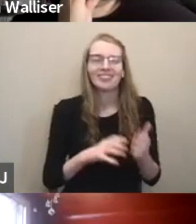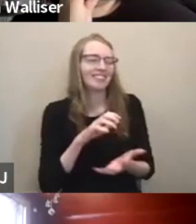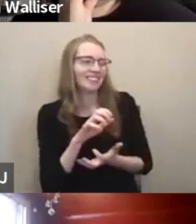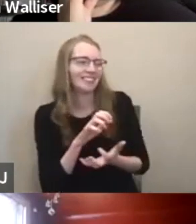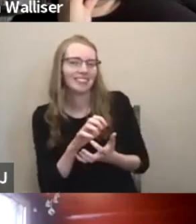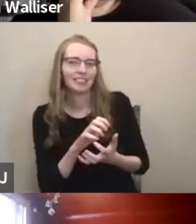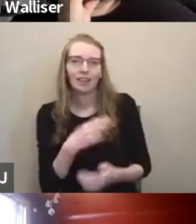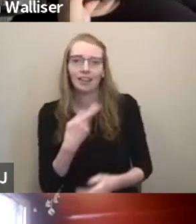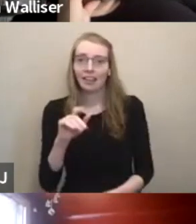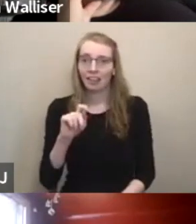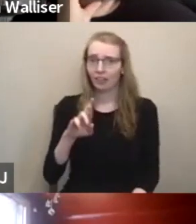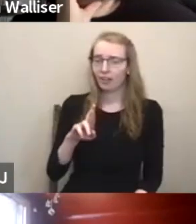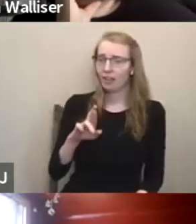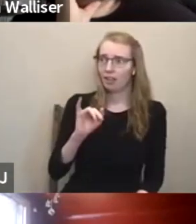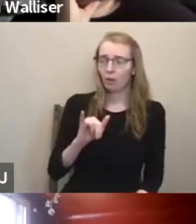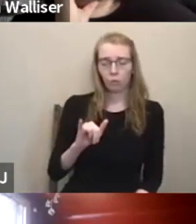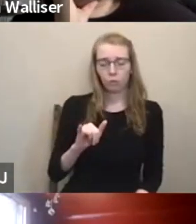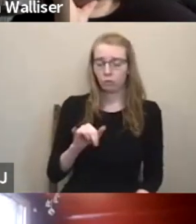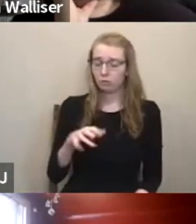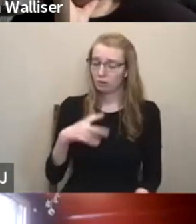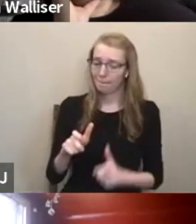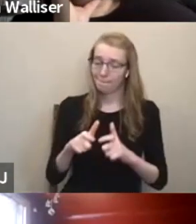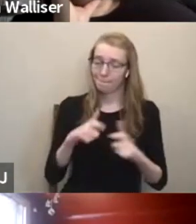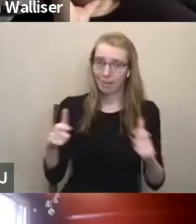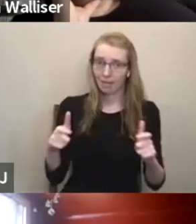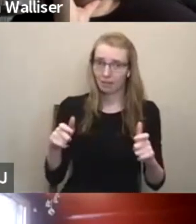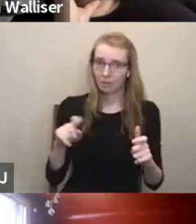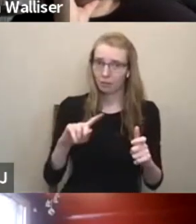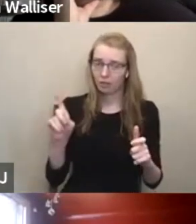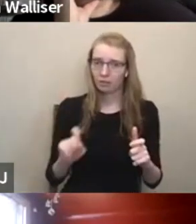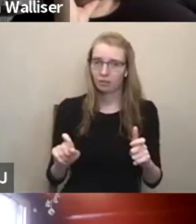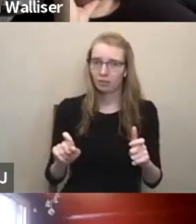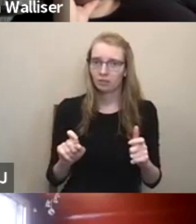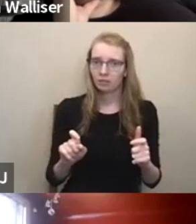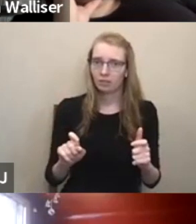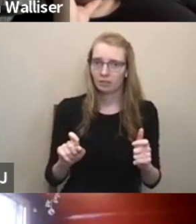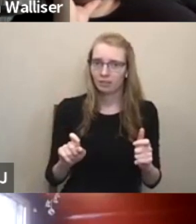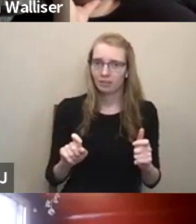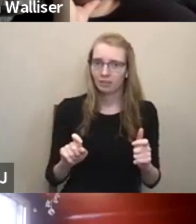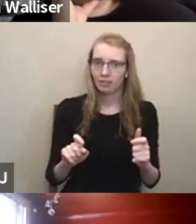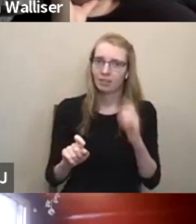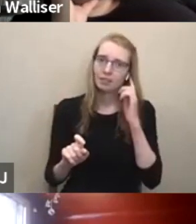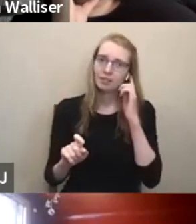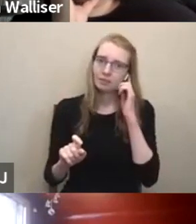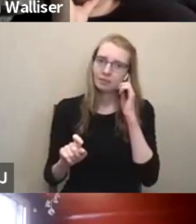That's a big question, as Jennifer said. I can speak on behalf of Persephone.